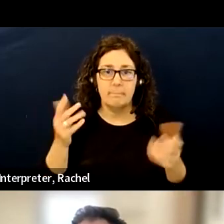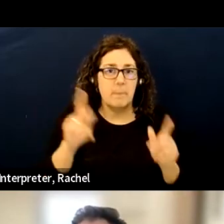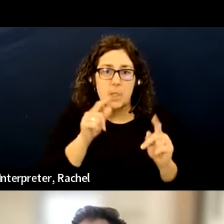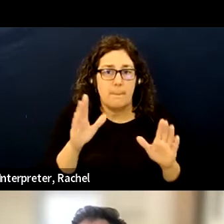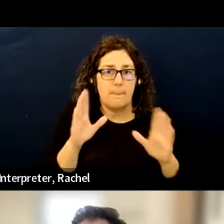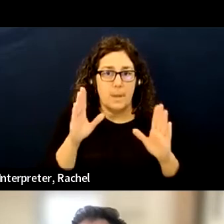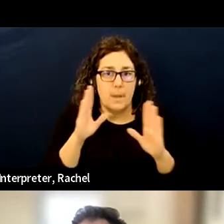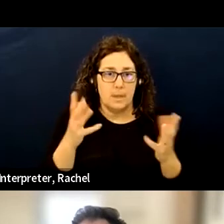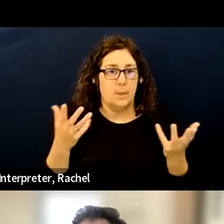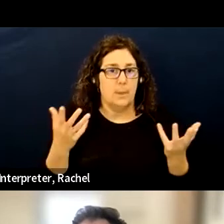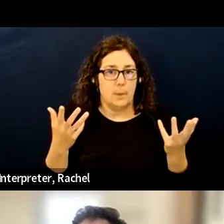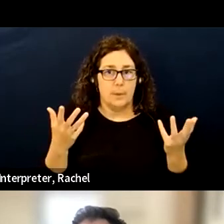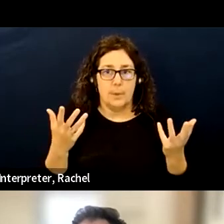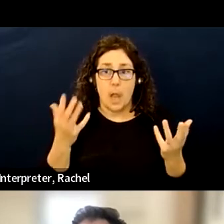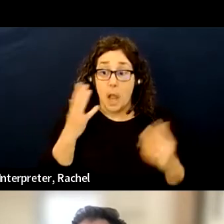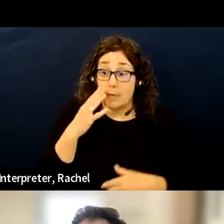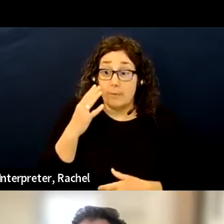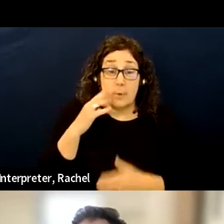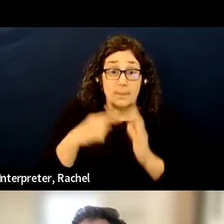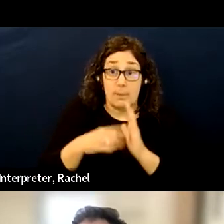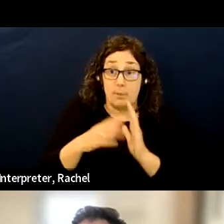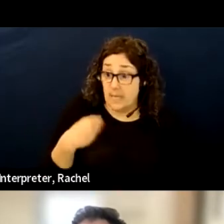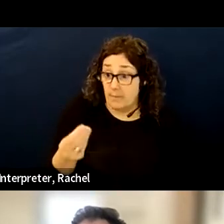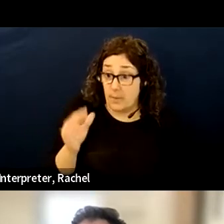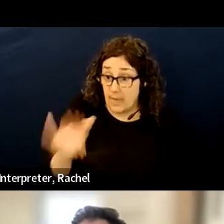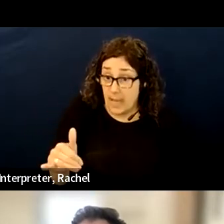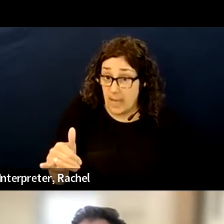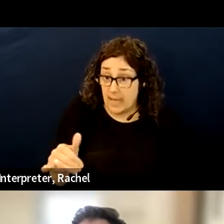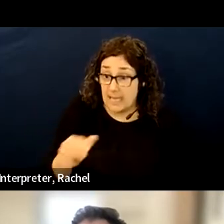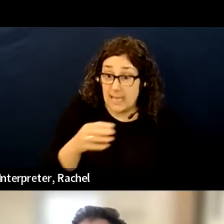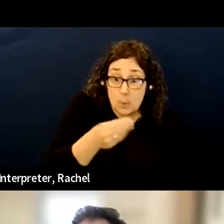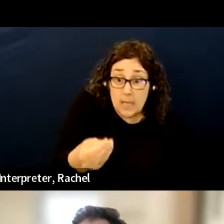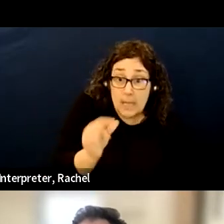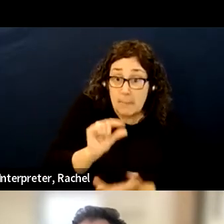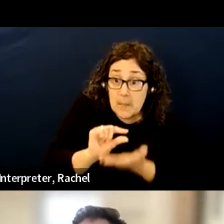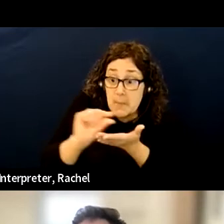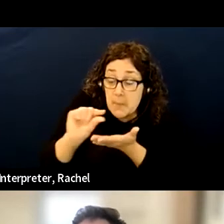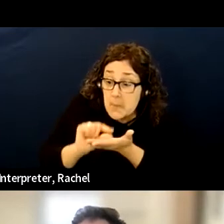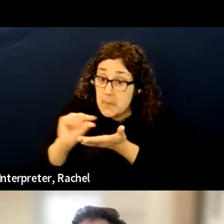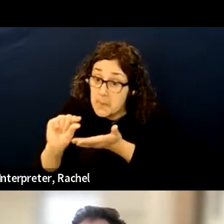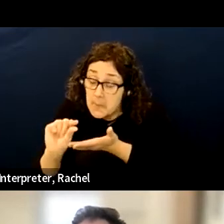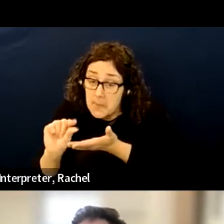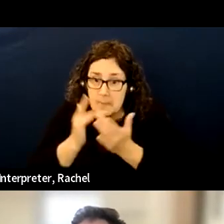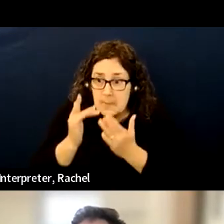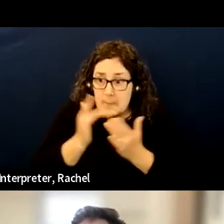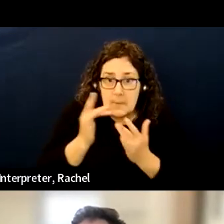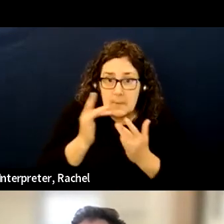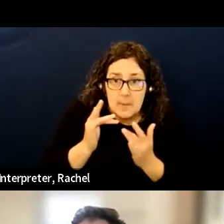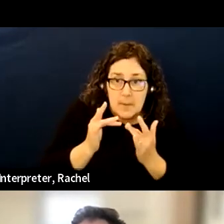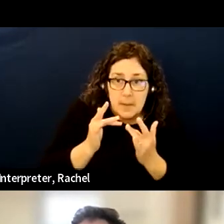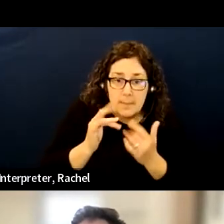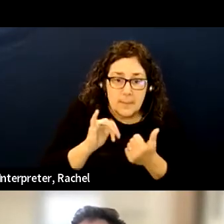on a scarcity model. Oh, we'll give you a little bit of this and we'll let you have a little bit of that. And it's about how you portion